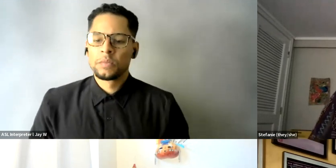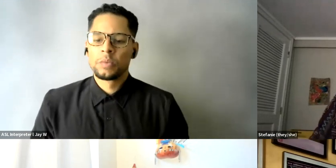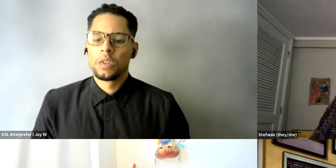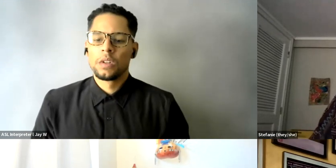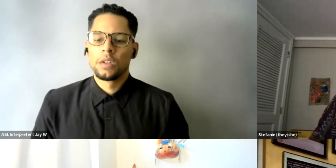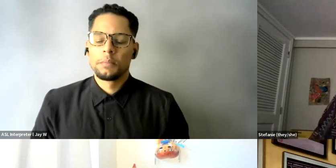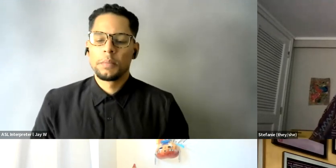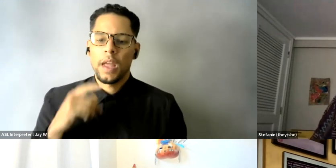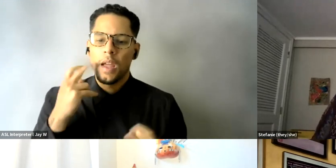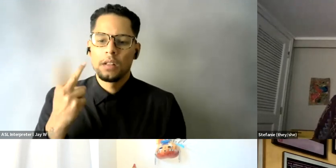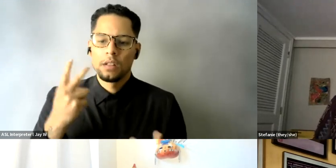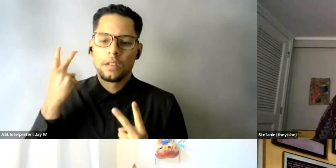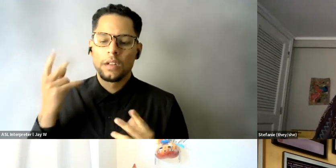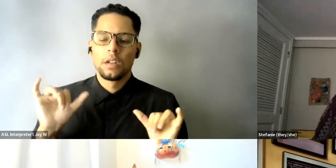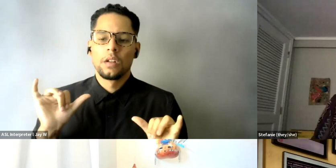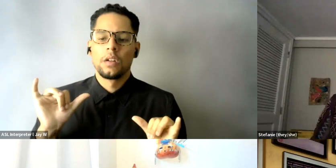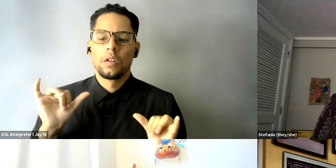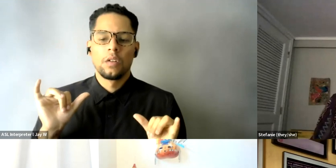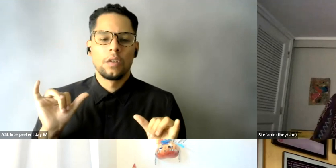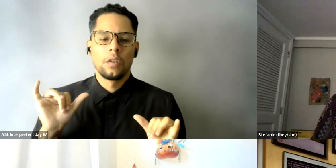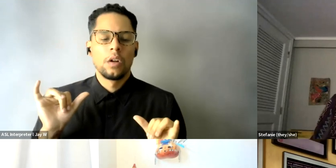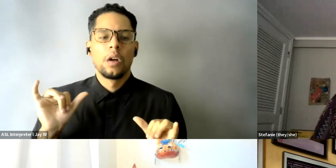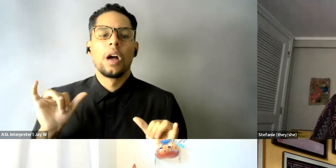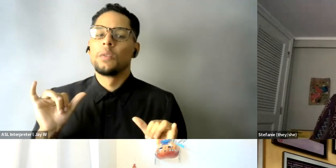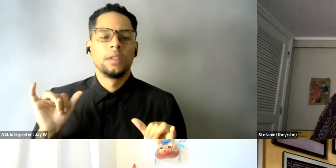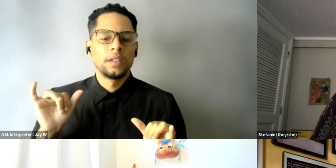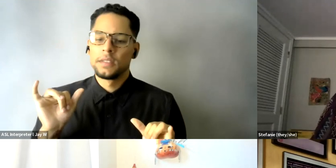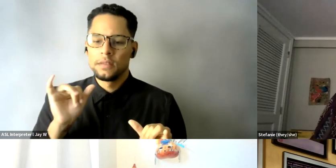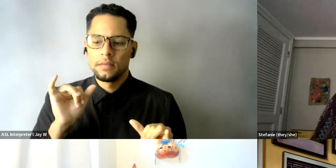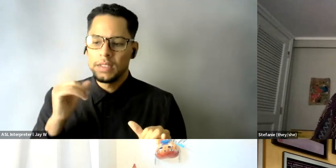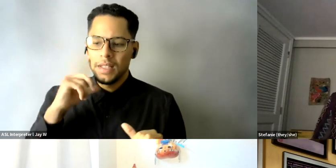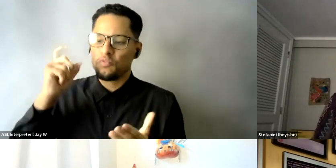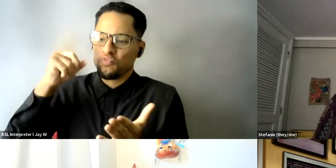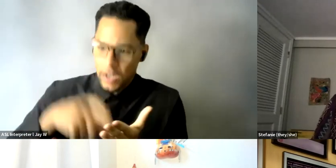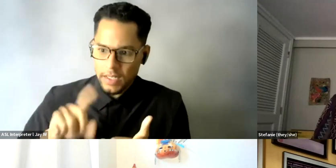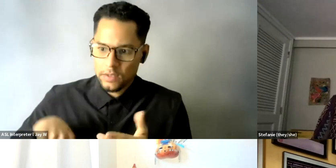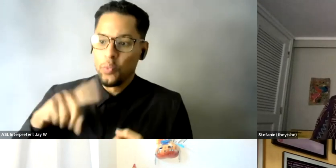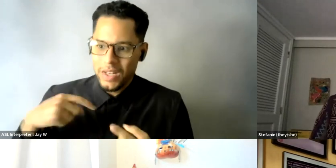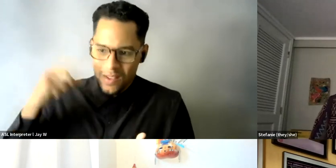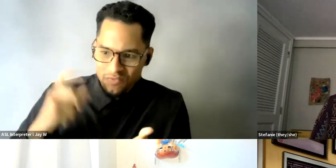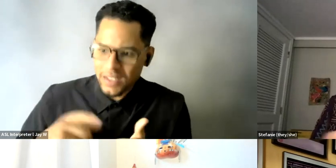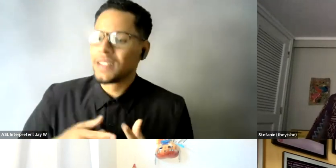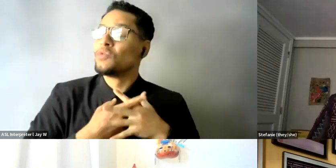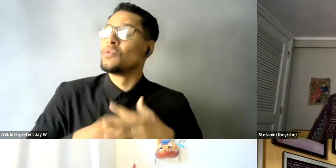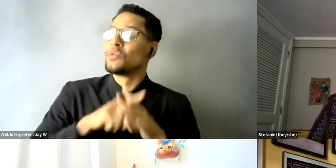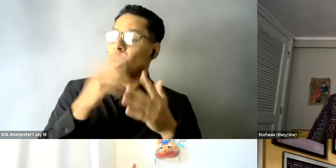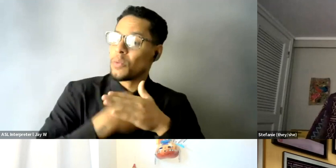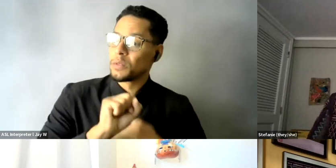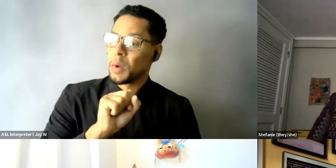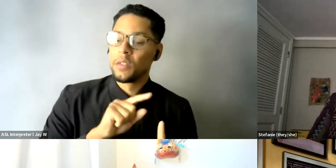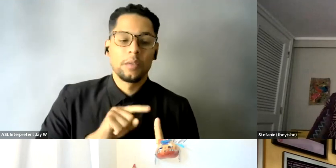the impetus was there from my birth, the byproduct of intergenerational trauma,